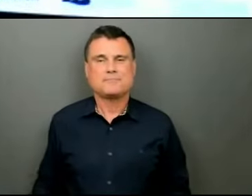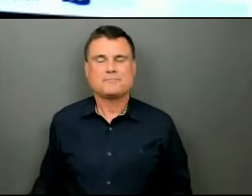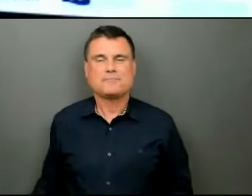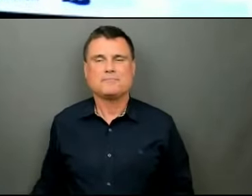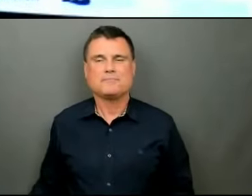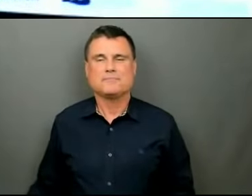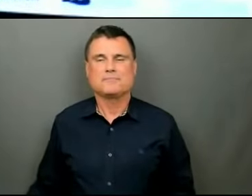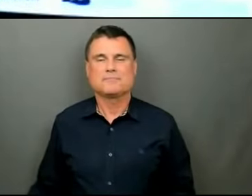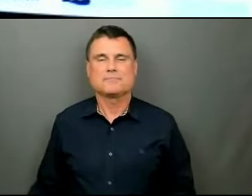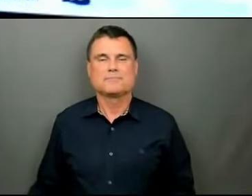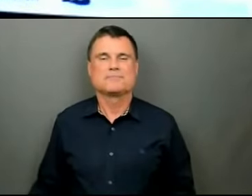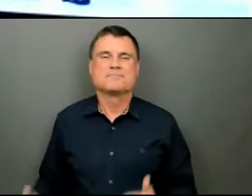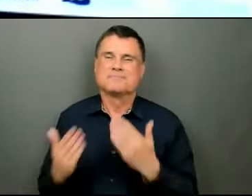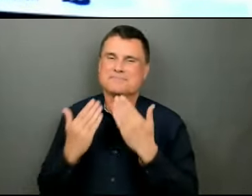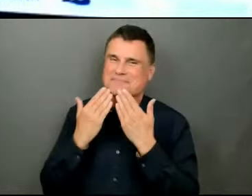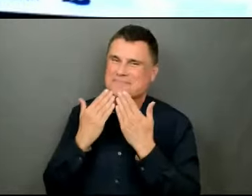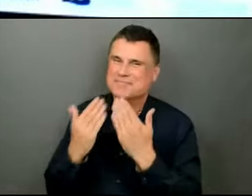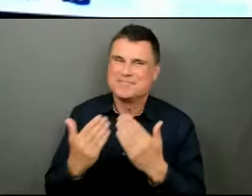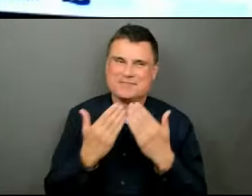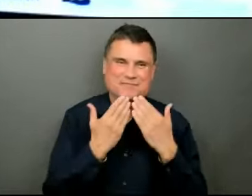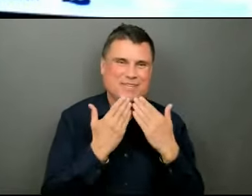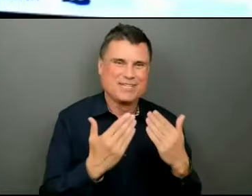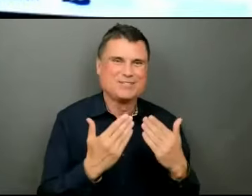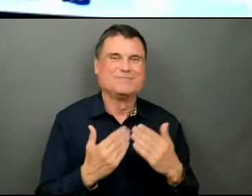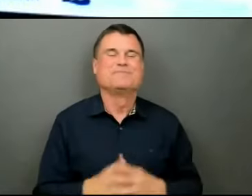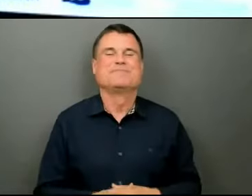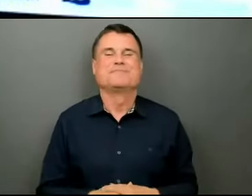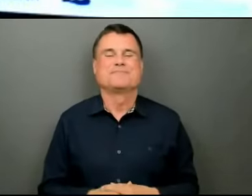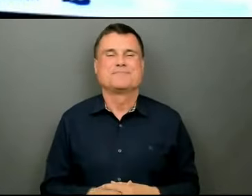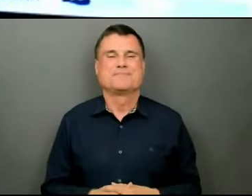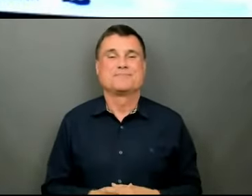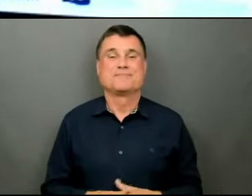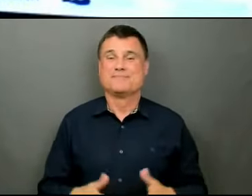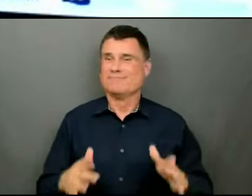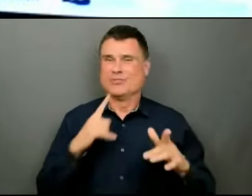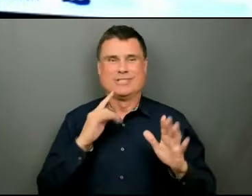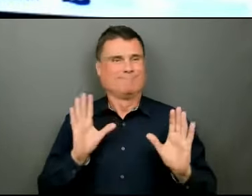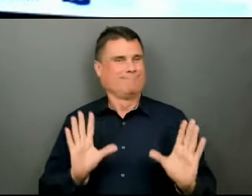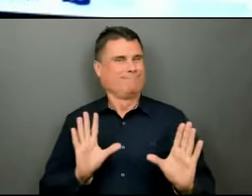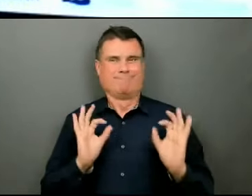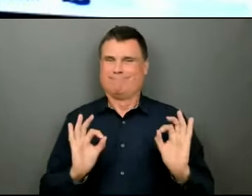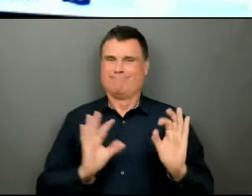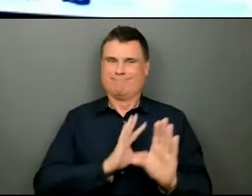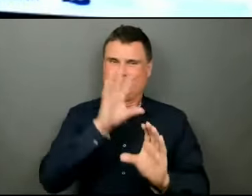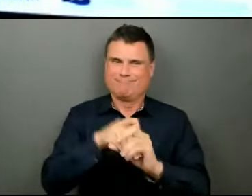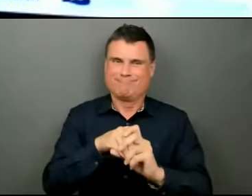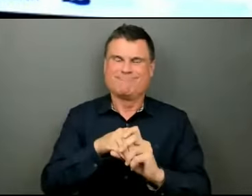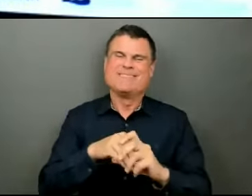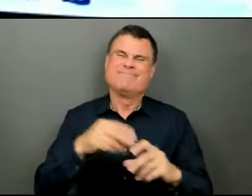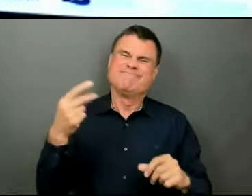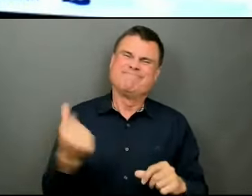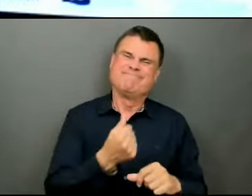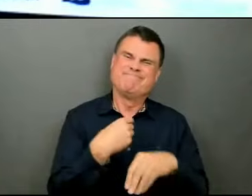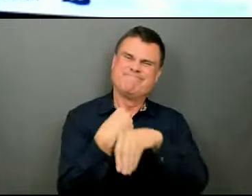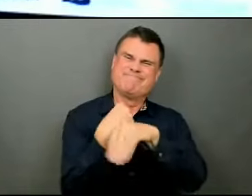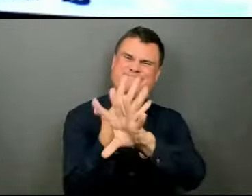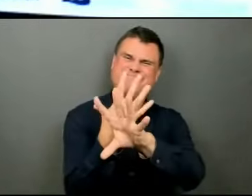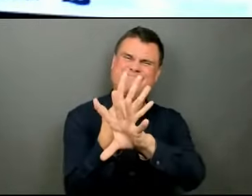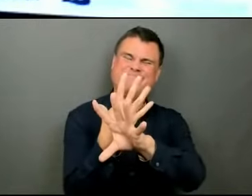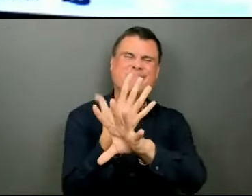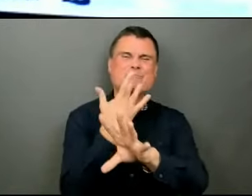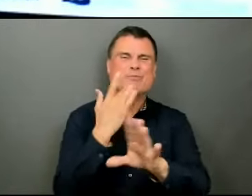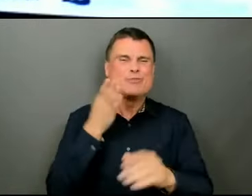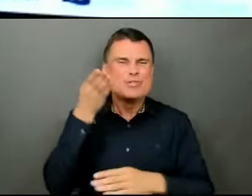Well, thank you very much, Minister Fleming. It's great to be joining you, unfortunately virtually, but I am coming to